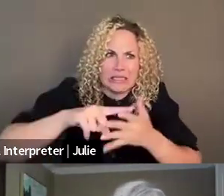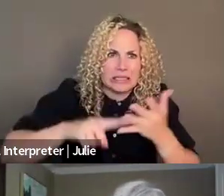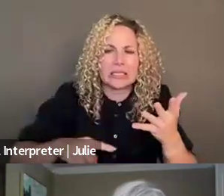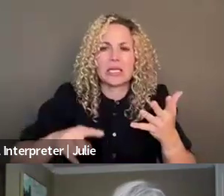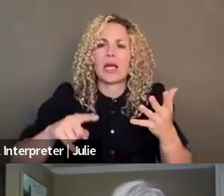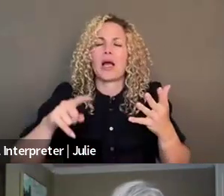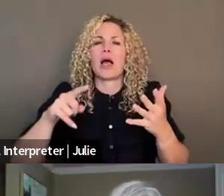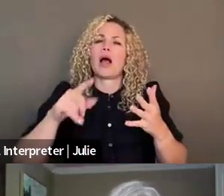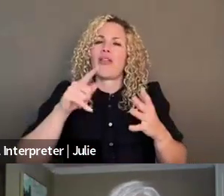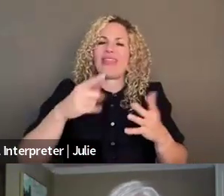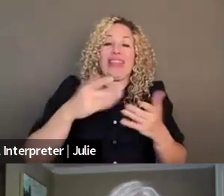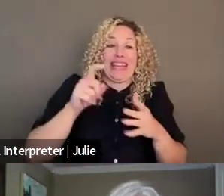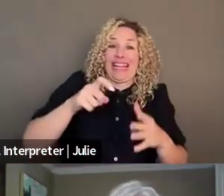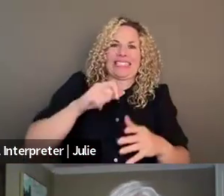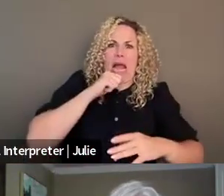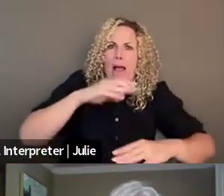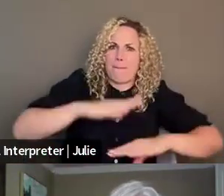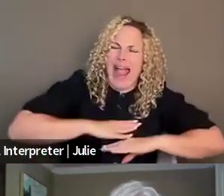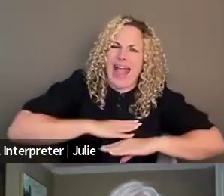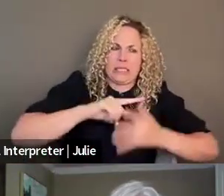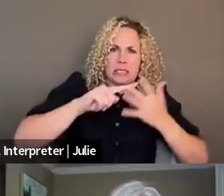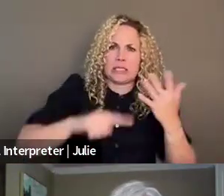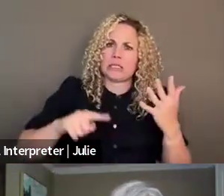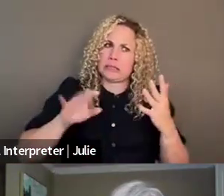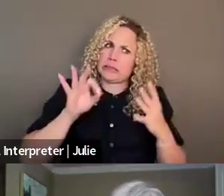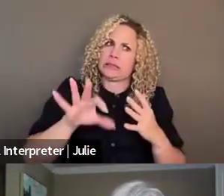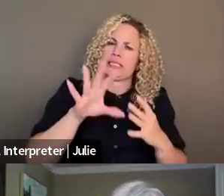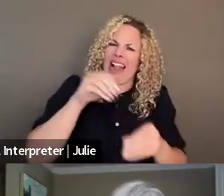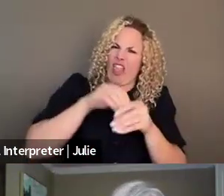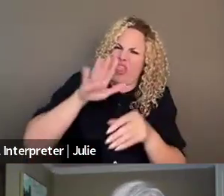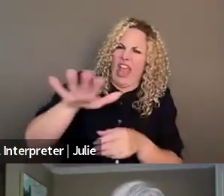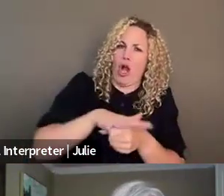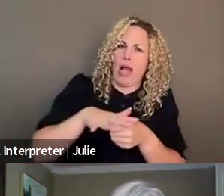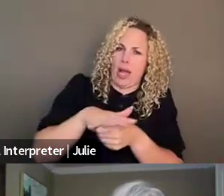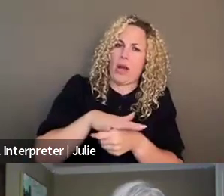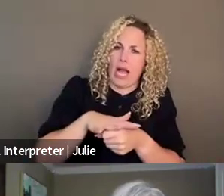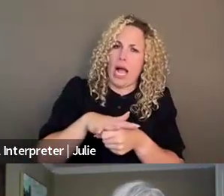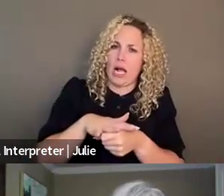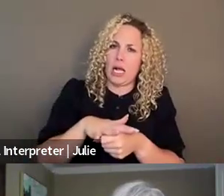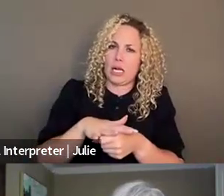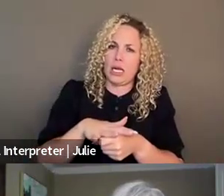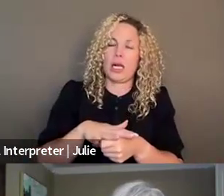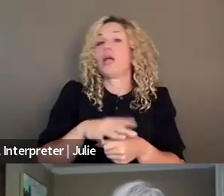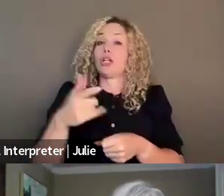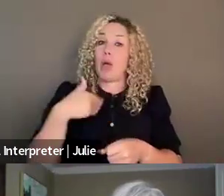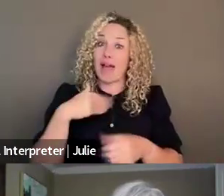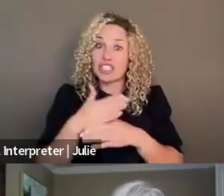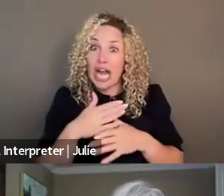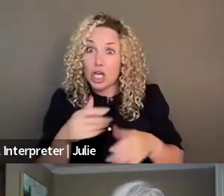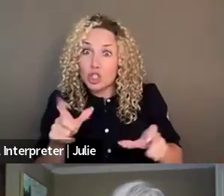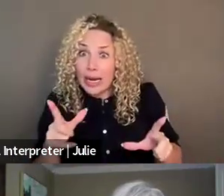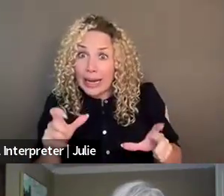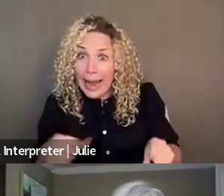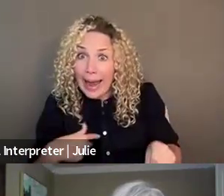or undermet needs within their area. So do I have share screen ability now,